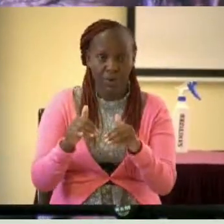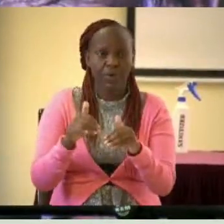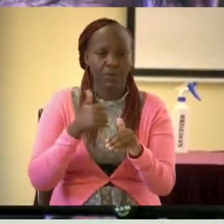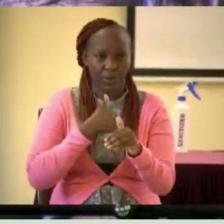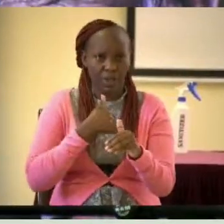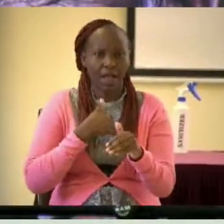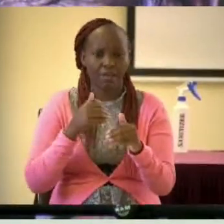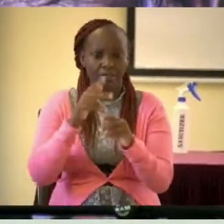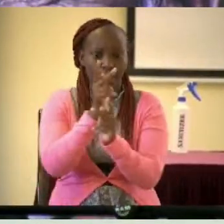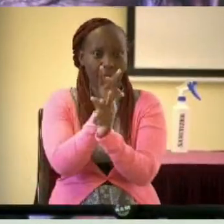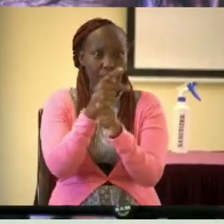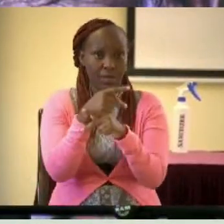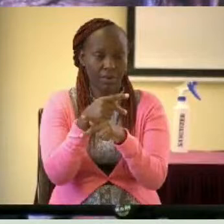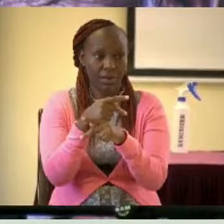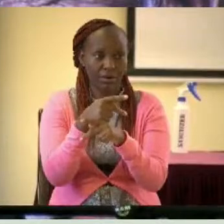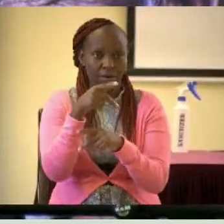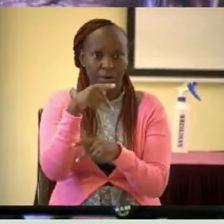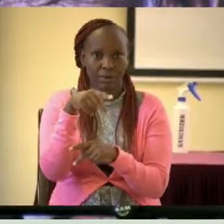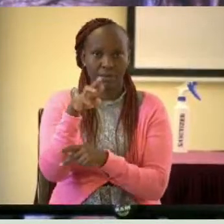a product